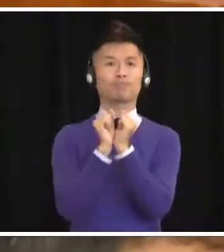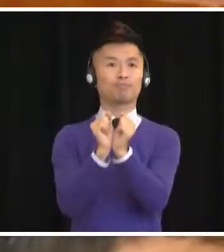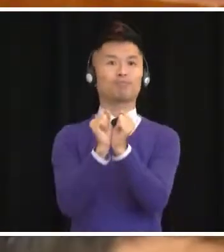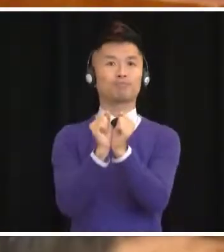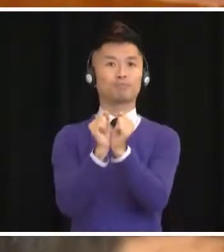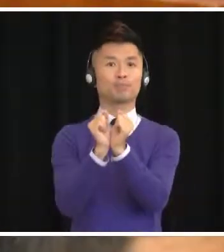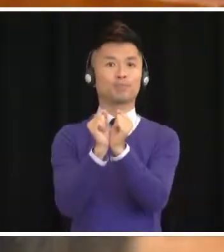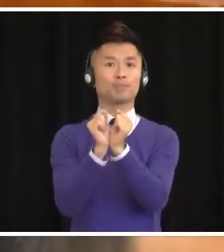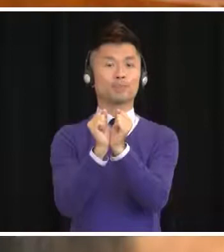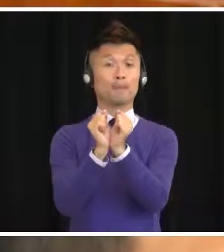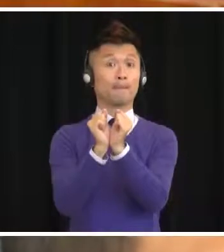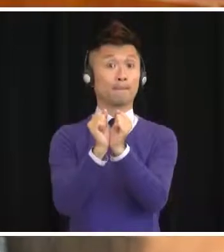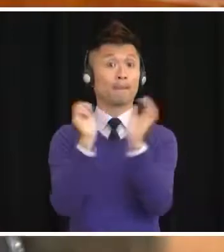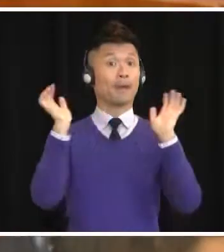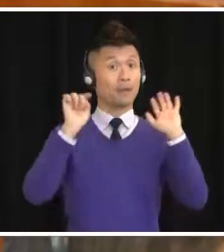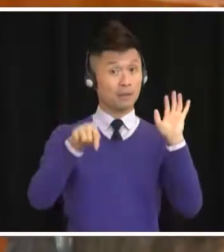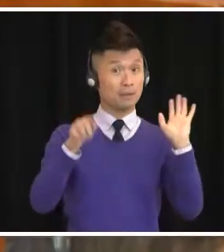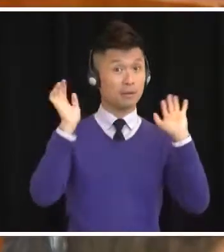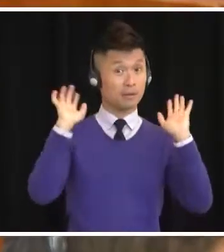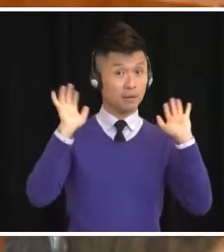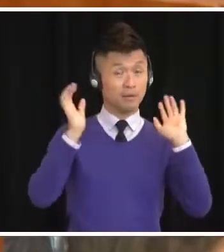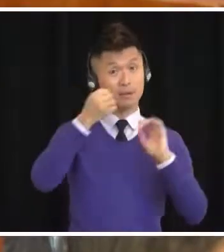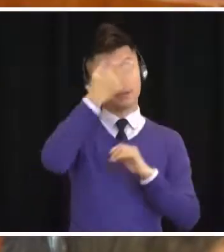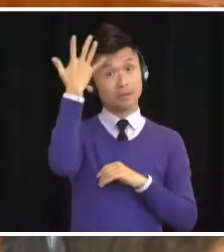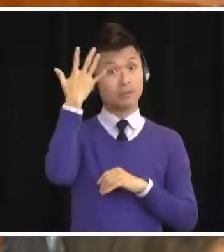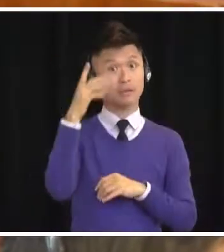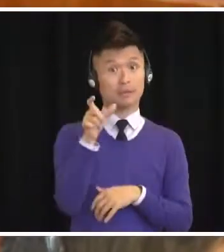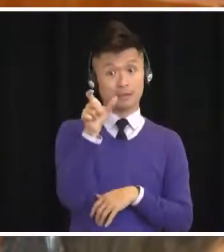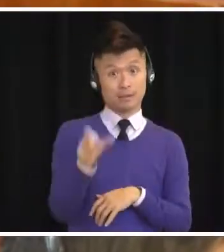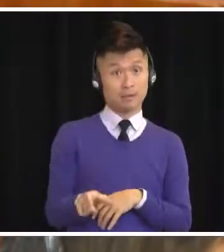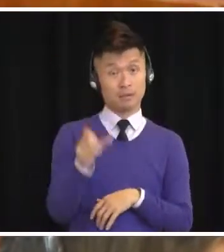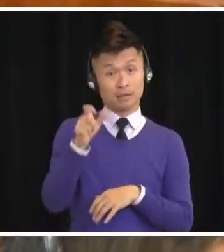some criminal offenses.